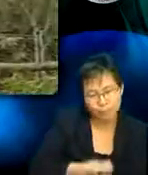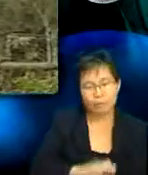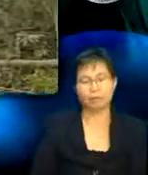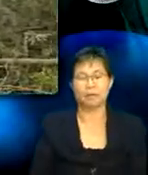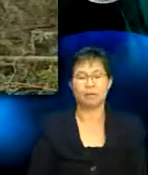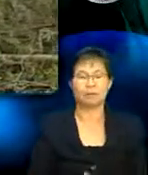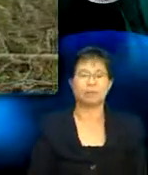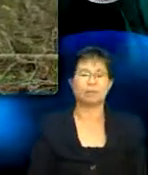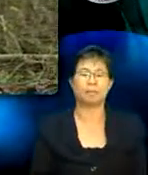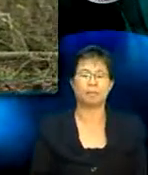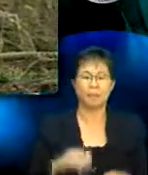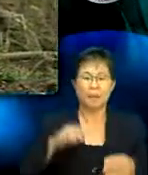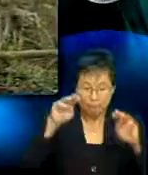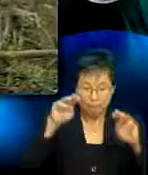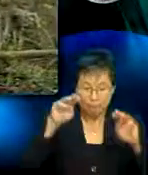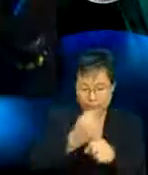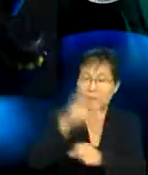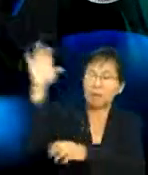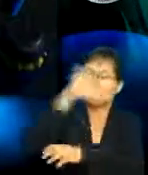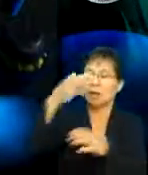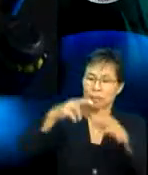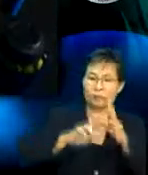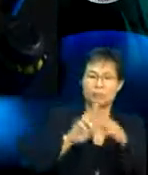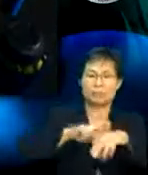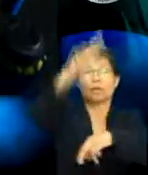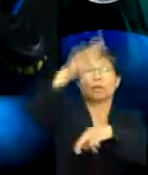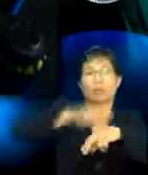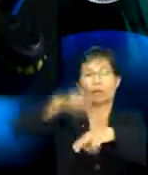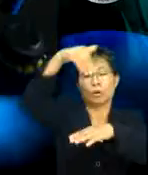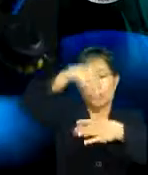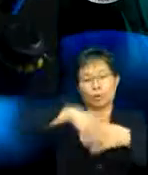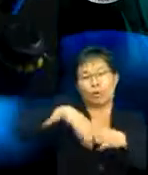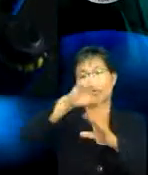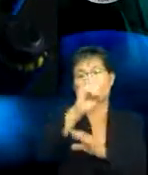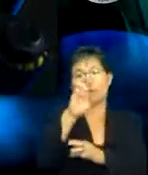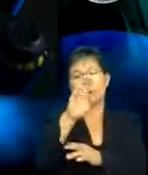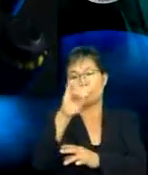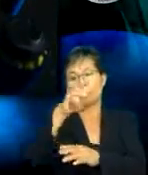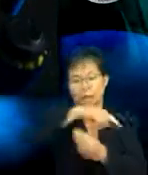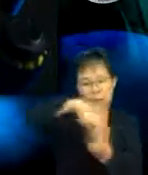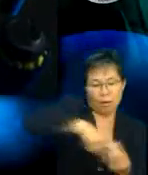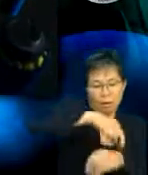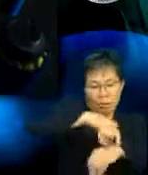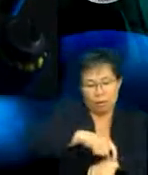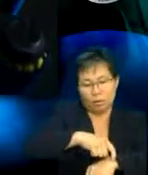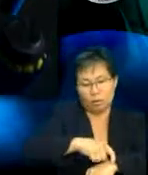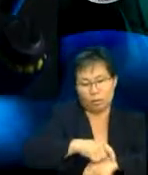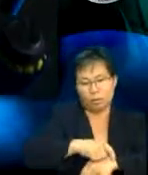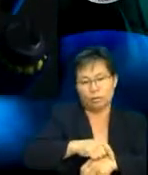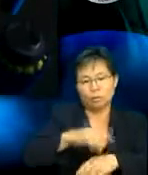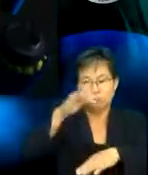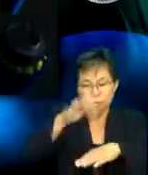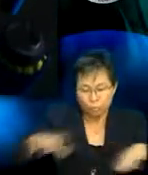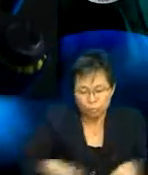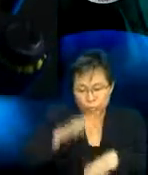on Earth are depleted. Many man-made satellites have been launched into orbit around